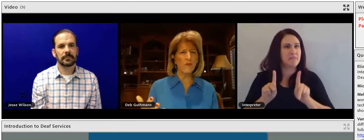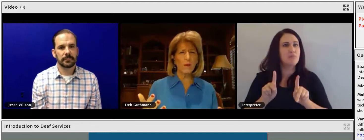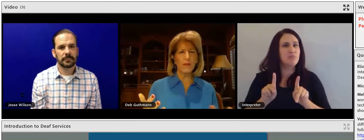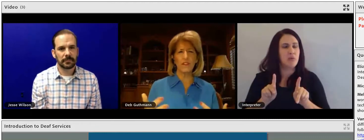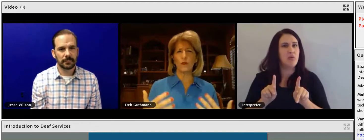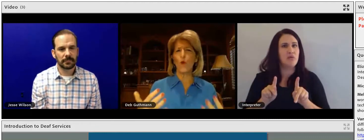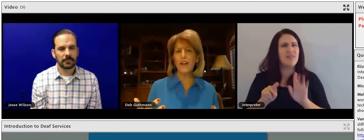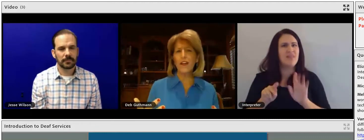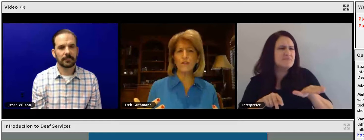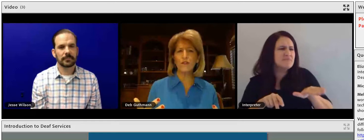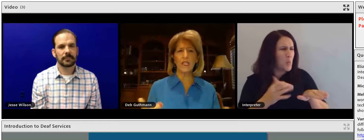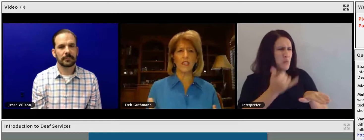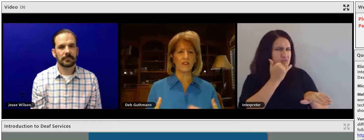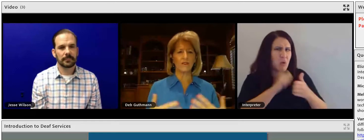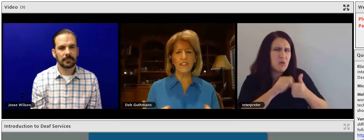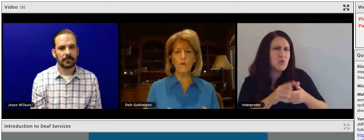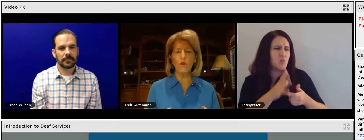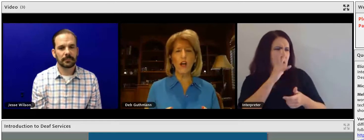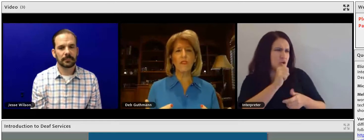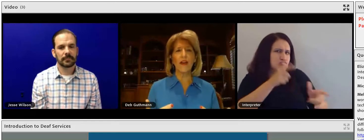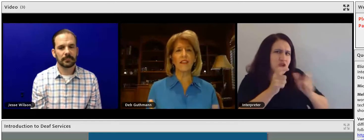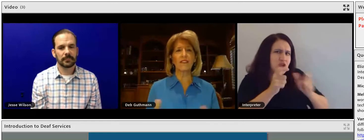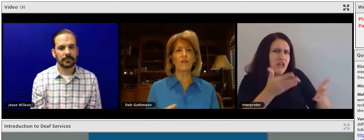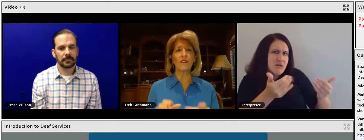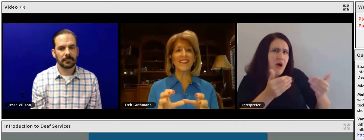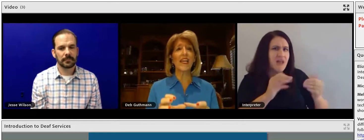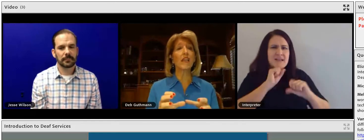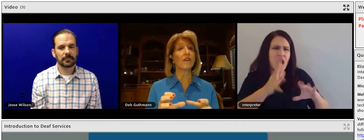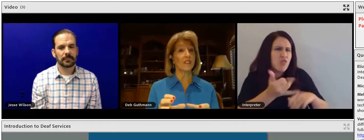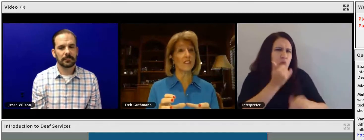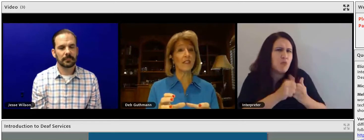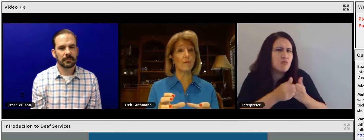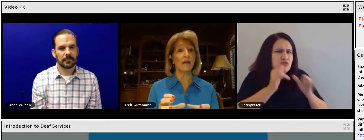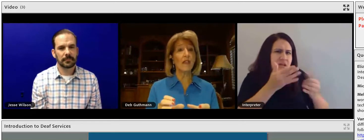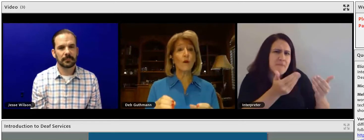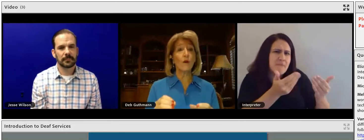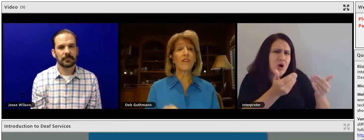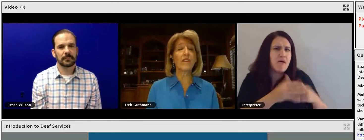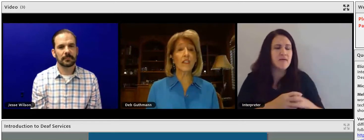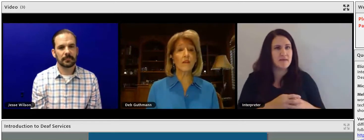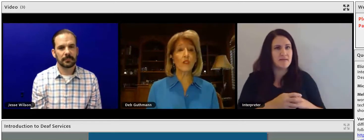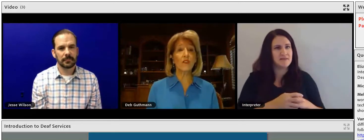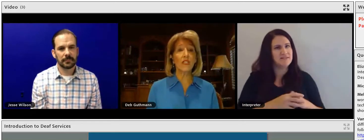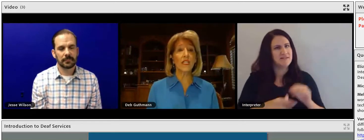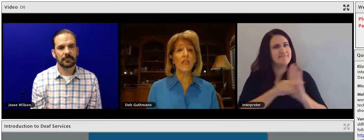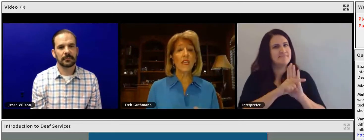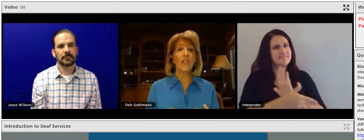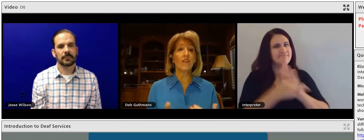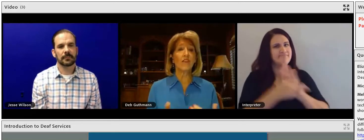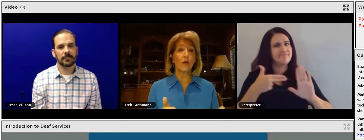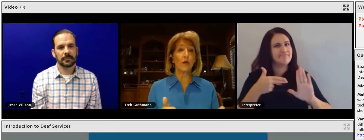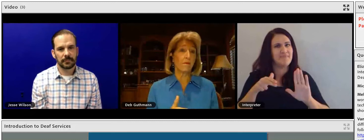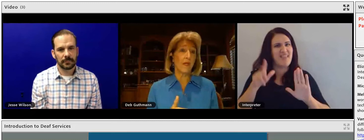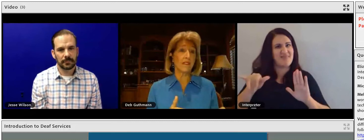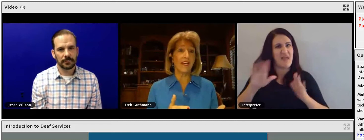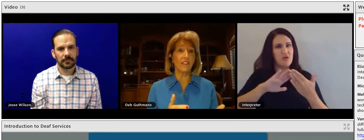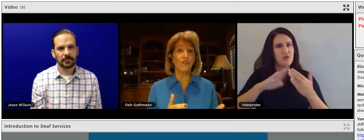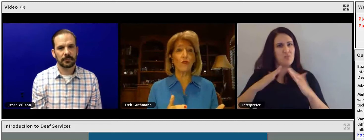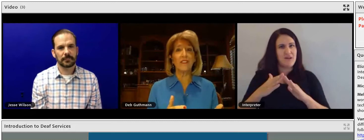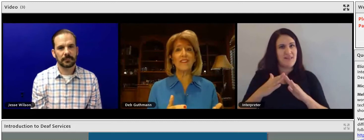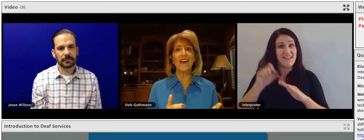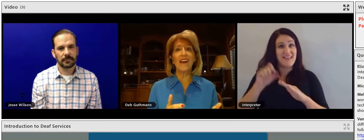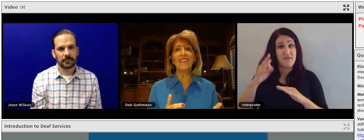who keep saying, well, what's wrong with you? Why aren't you drinking? There's nothing wrong with that. There's this negative stigma within the community if